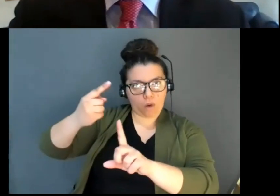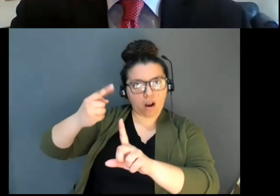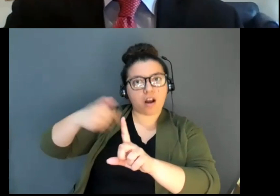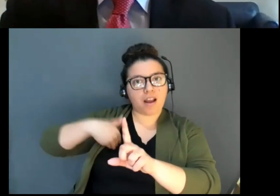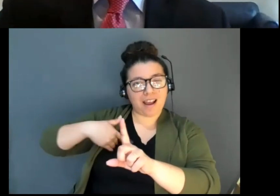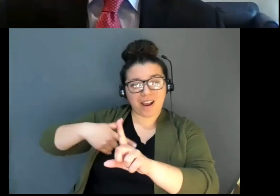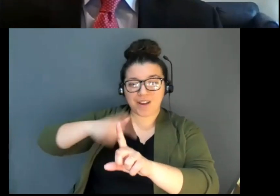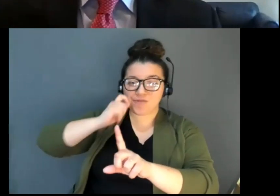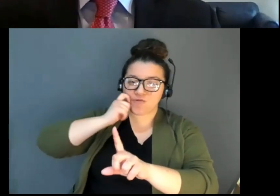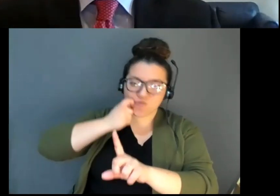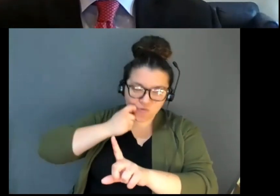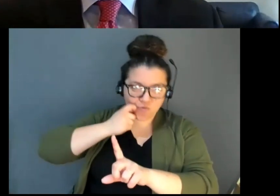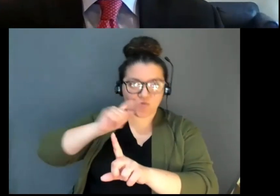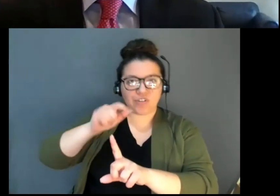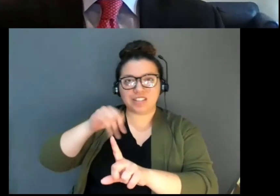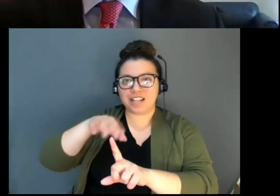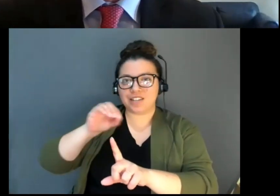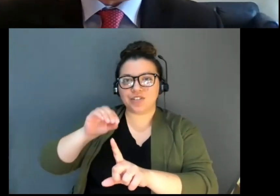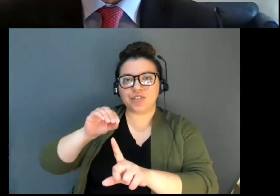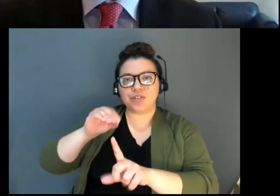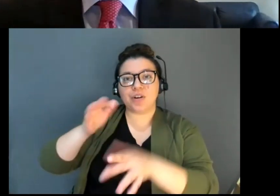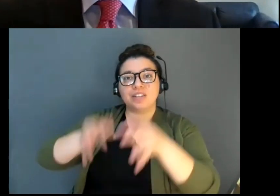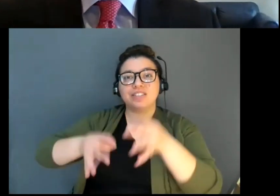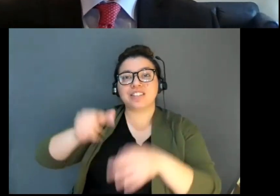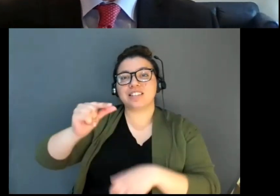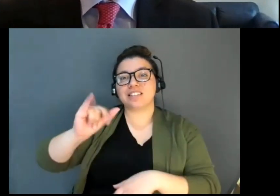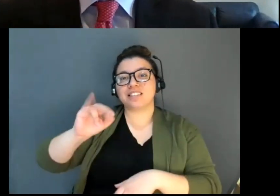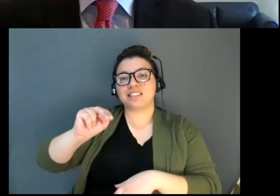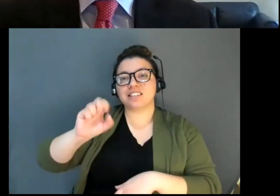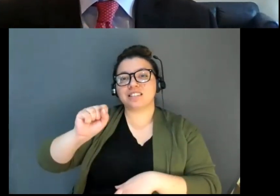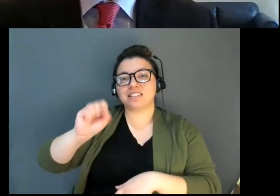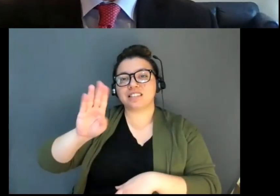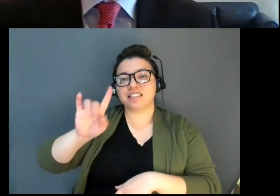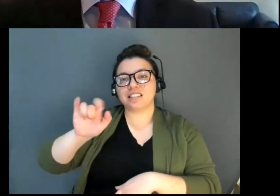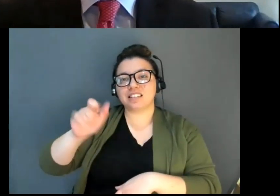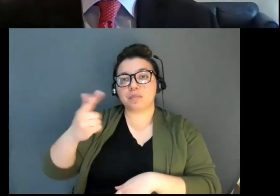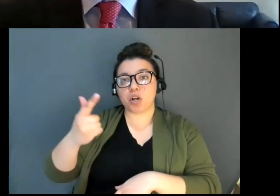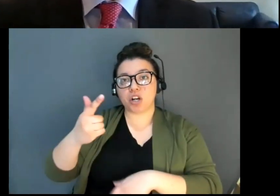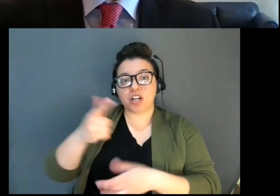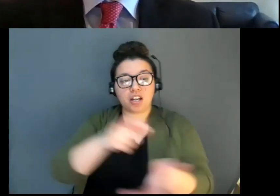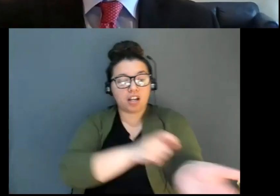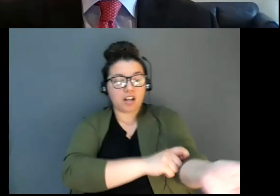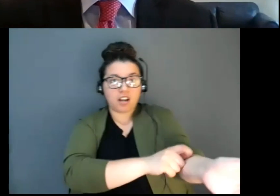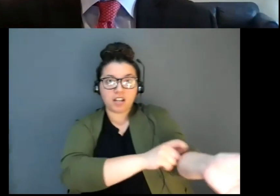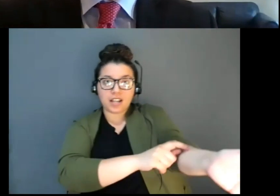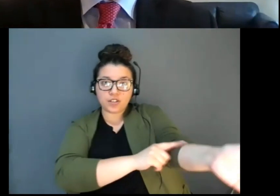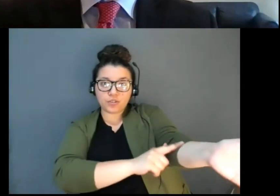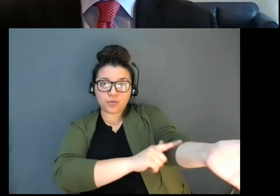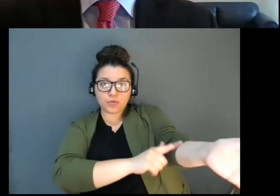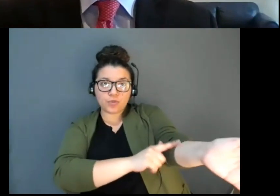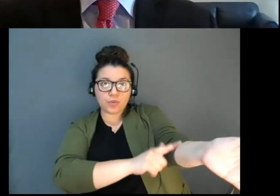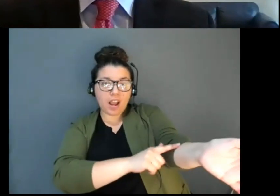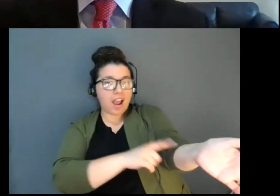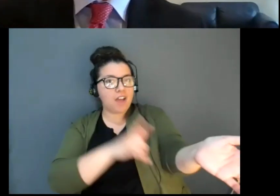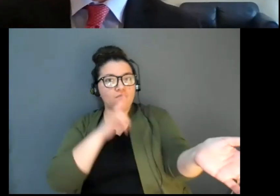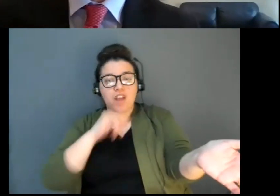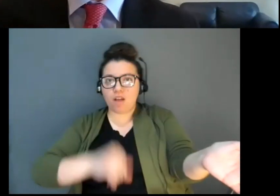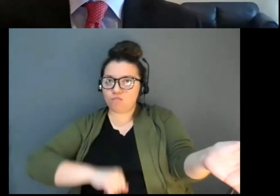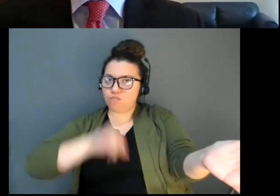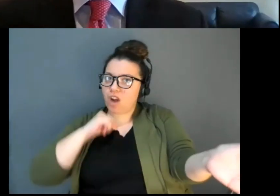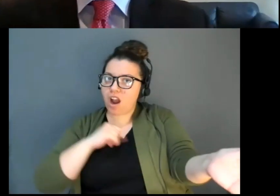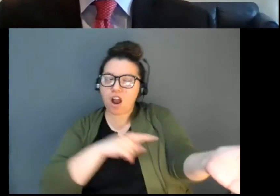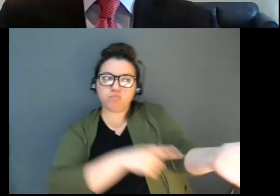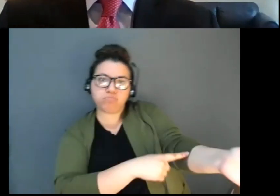Justice Ginsburg right in her forearm, and had no qualms about flashing that. So if Wow. you have